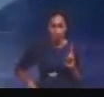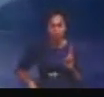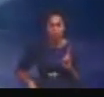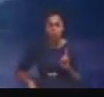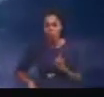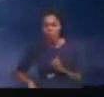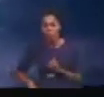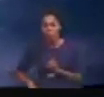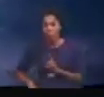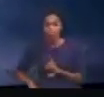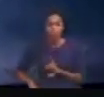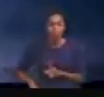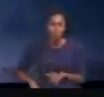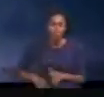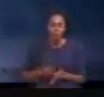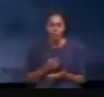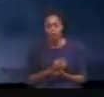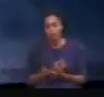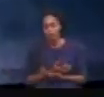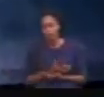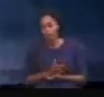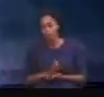Lord, Holy Spirit.